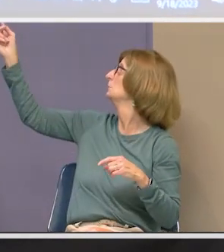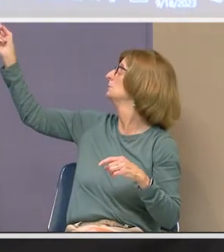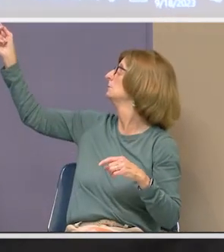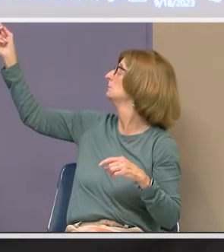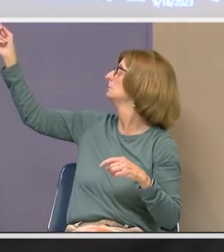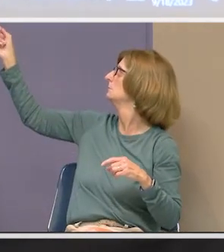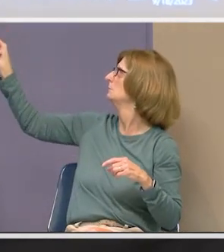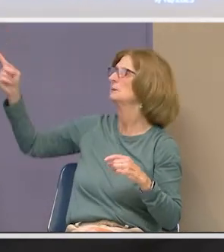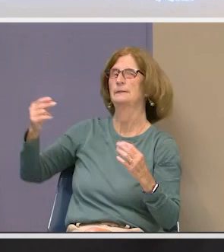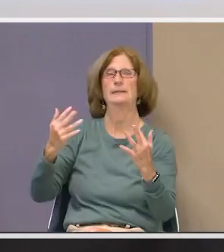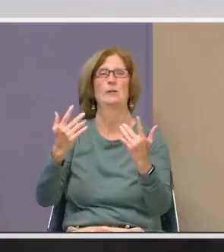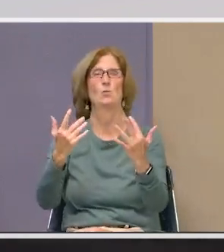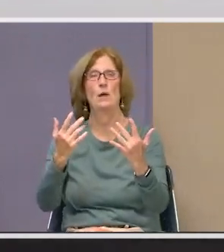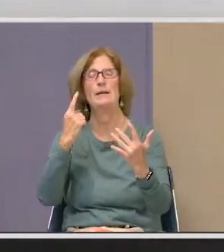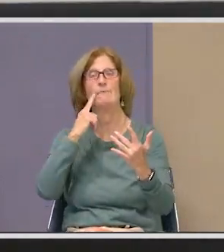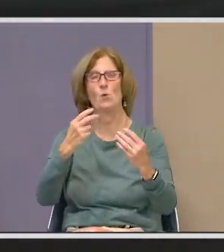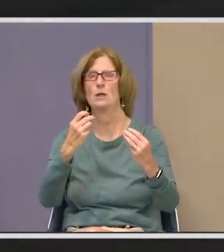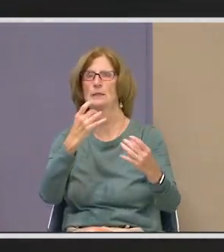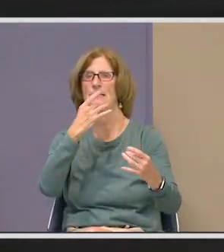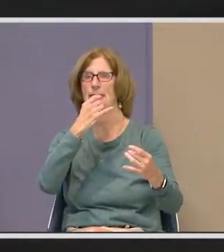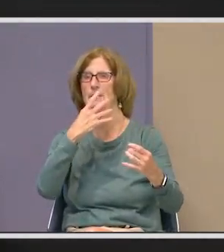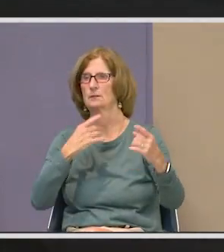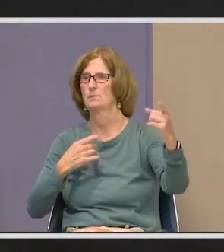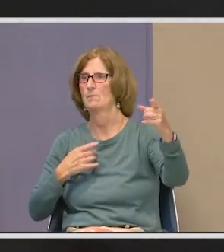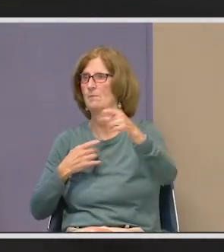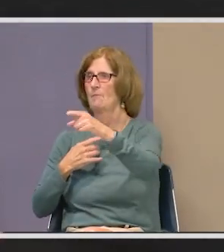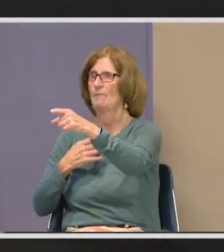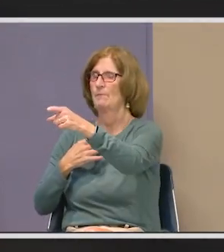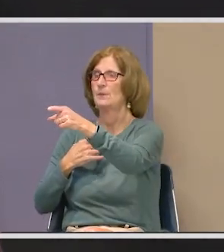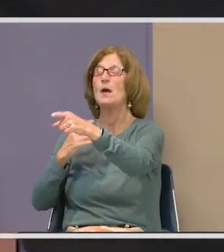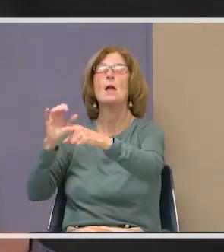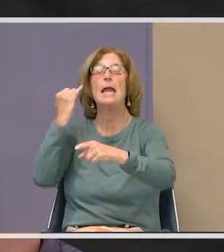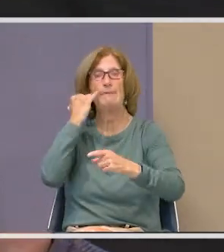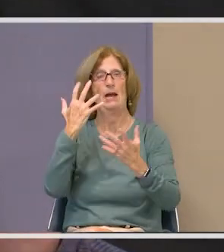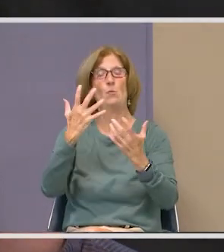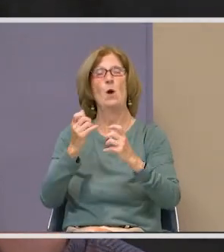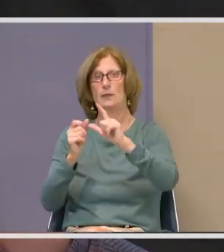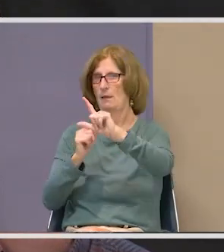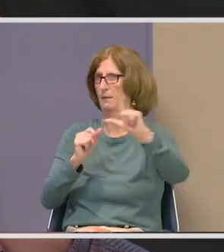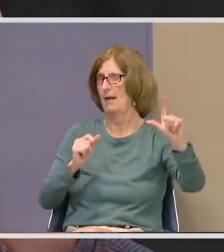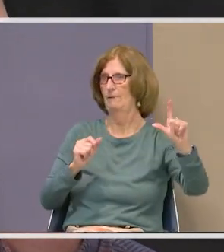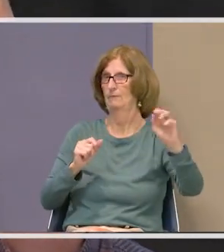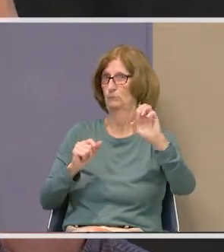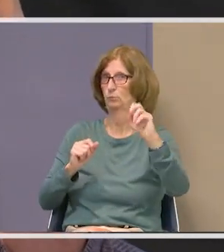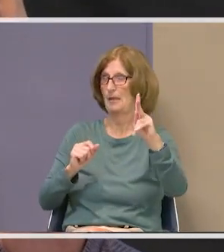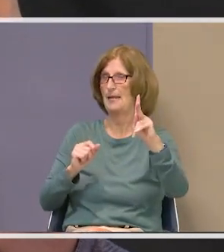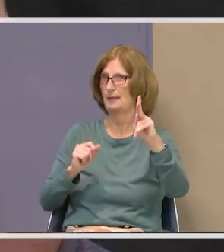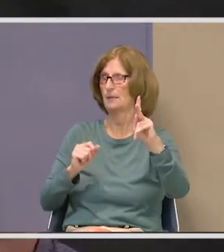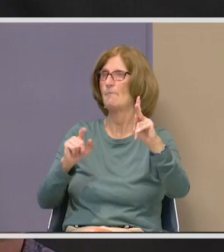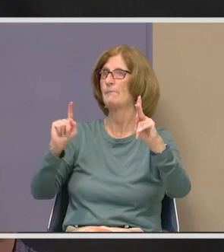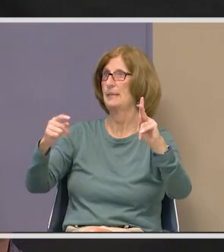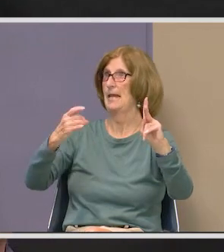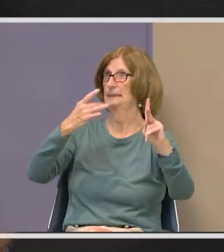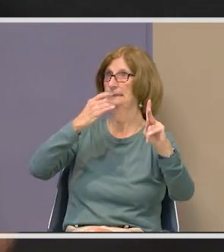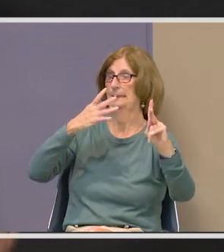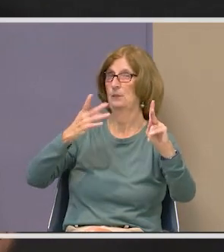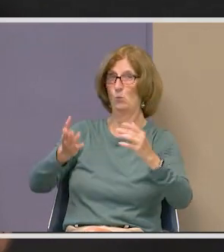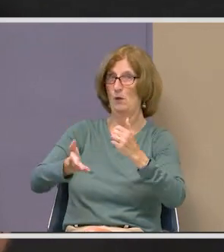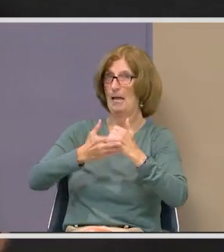here where they wait for a dedicated bike signal. And would that include, if I wanted to make a left onto Braddock, would that dedicated bike signal help